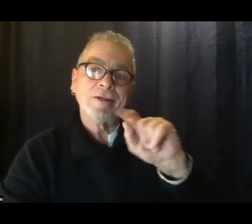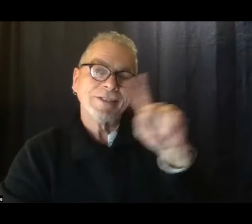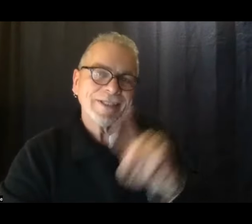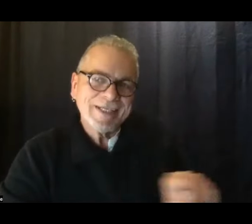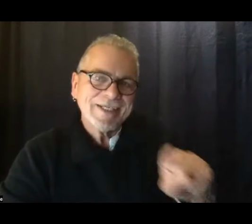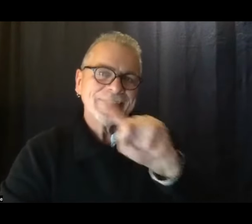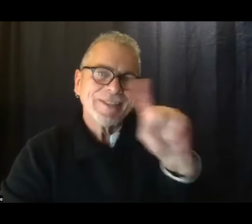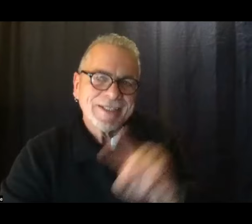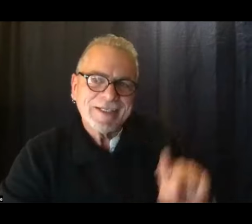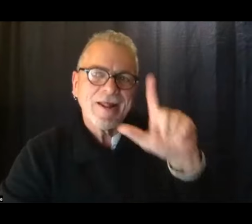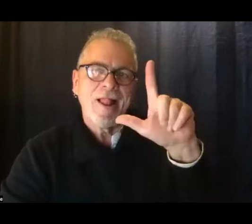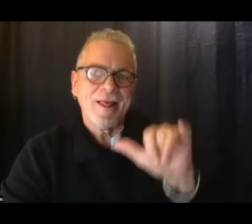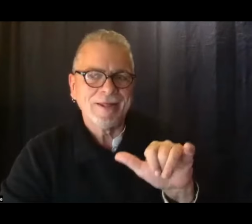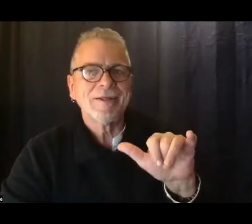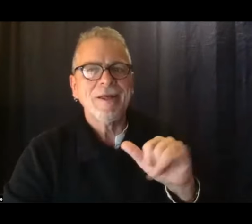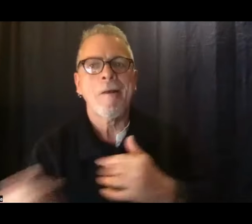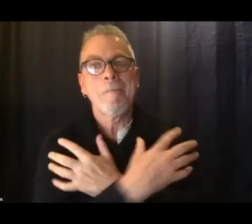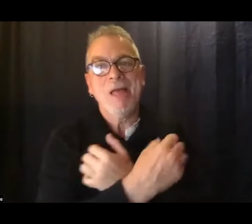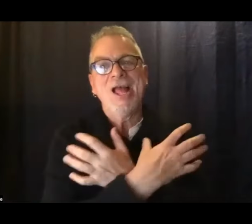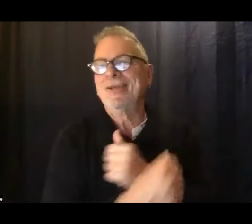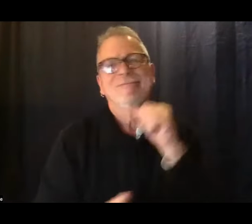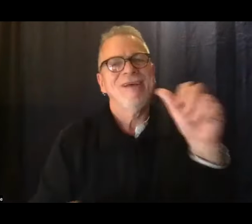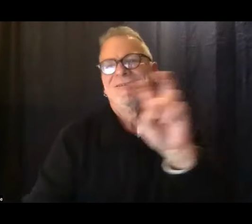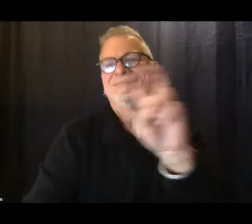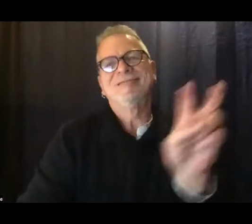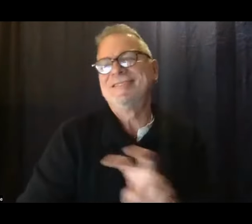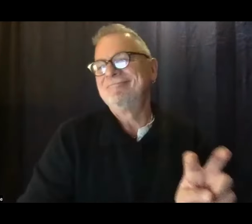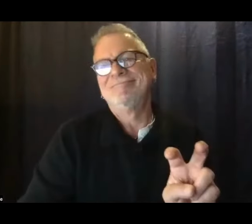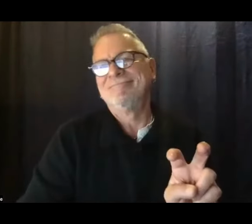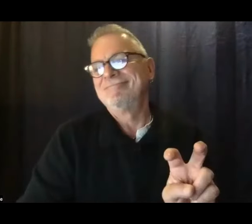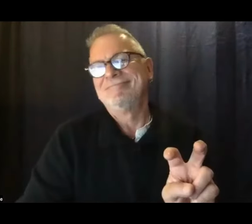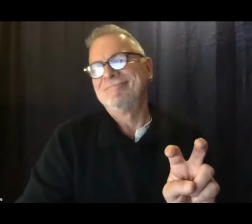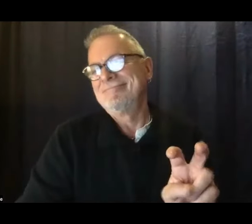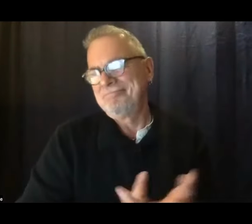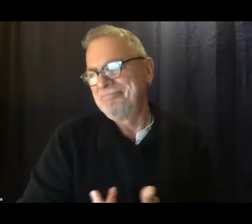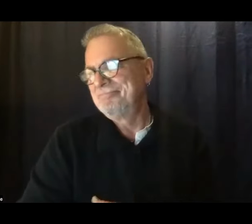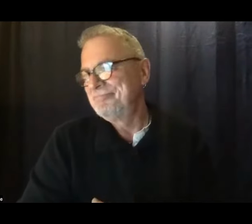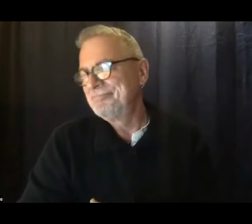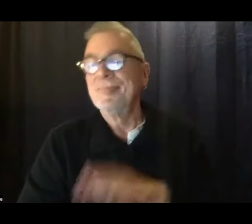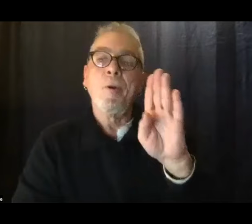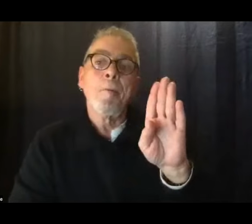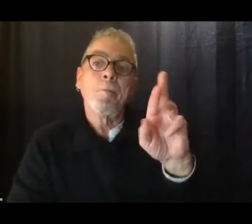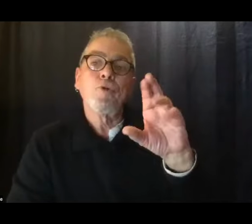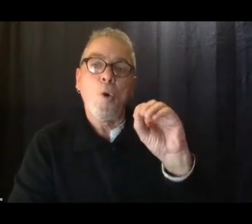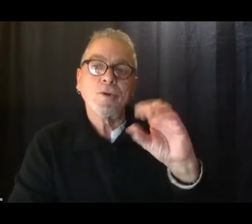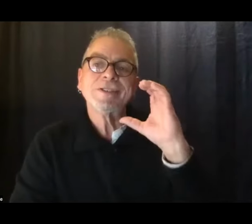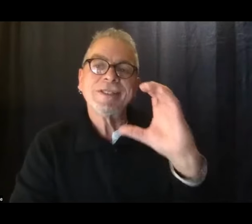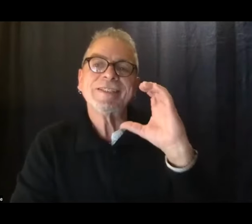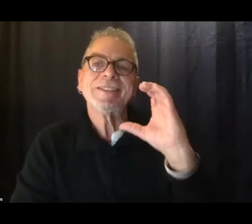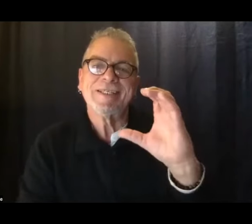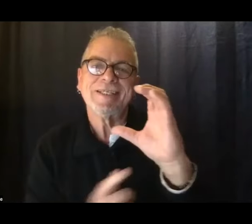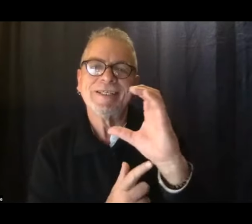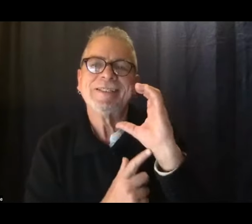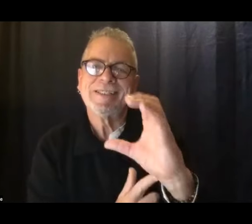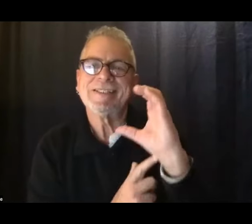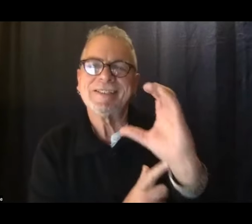Grizzly, the grizzly bear, That one is actually not done with that sort of double Z at the